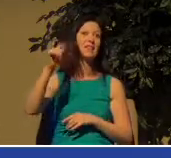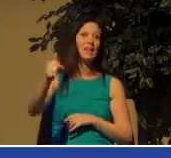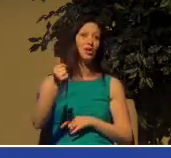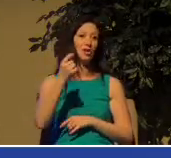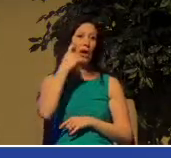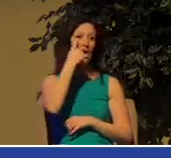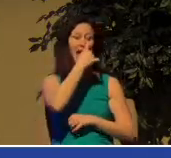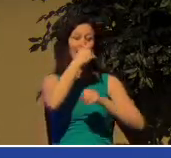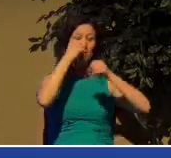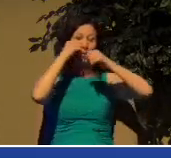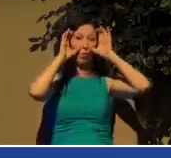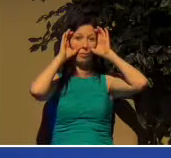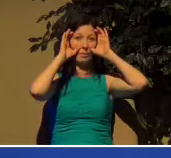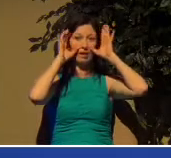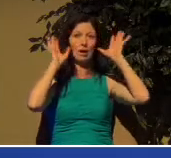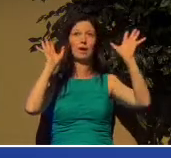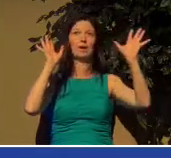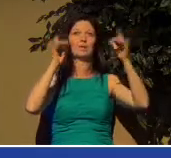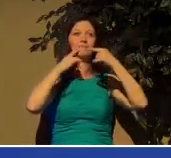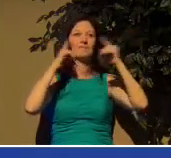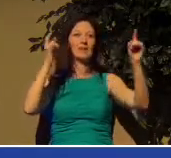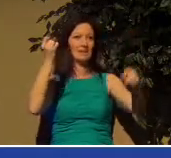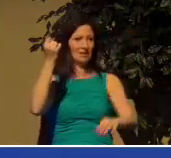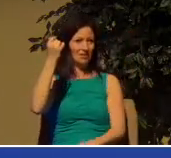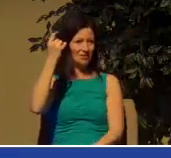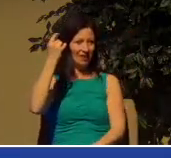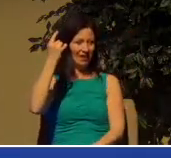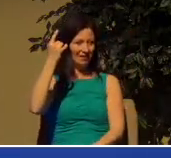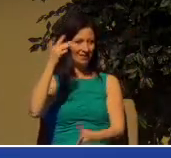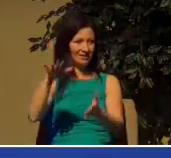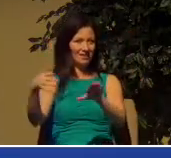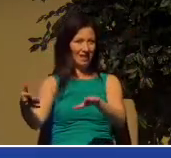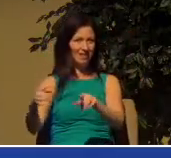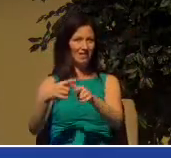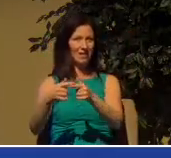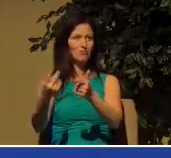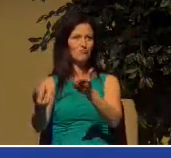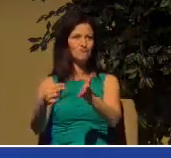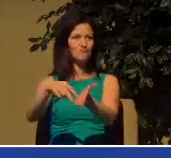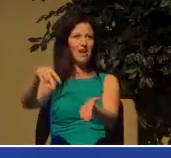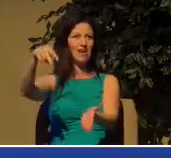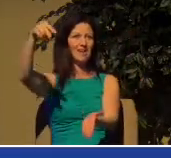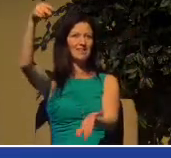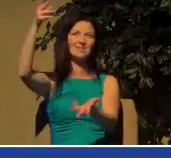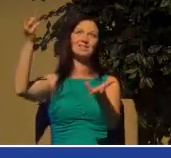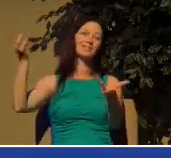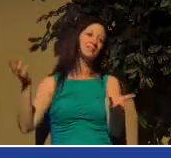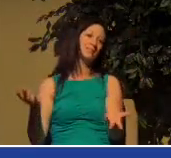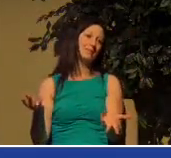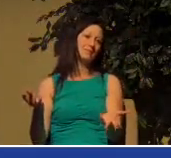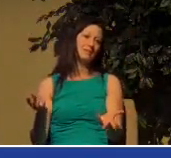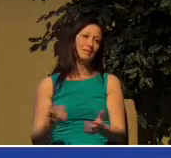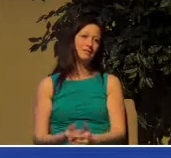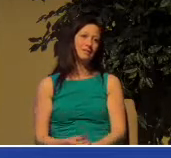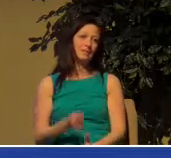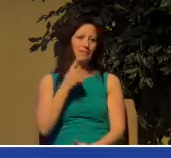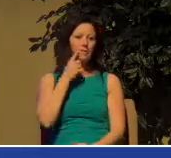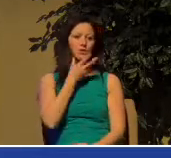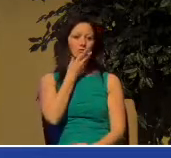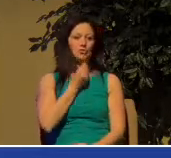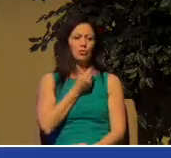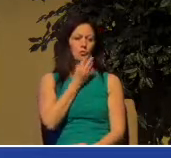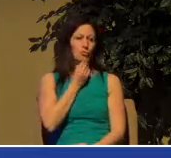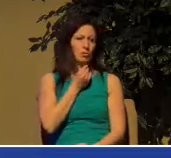for them to understand that He was raised from the dead? See, for Jews,